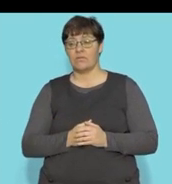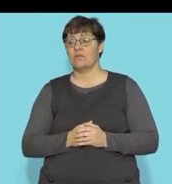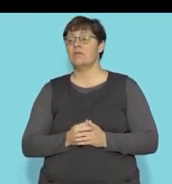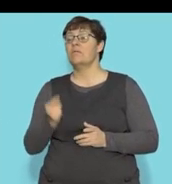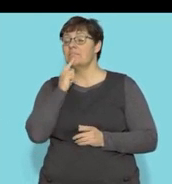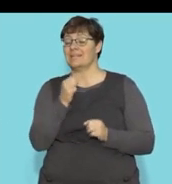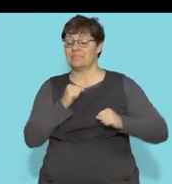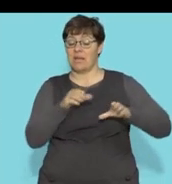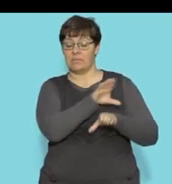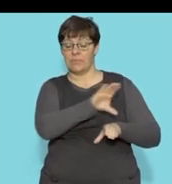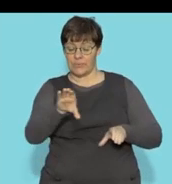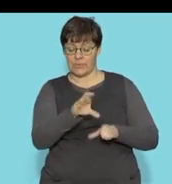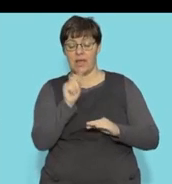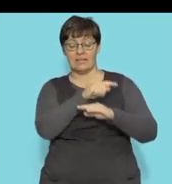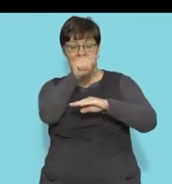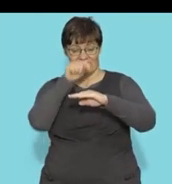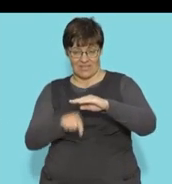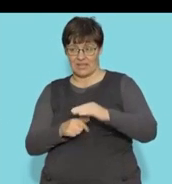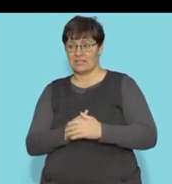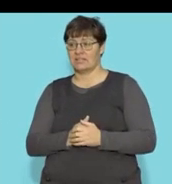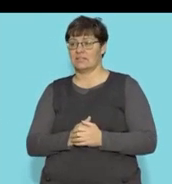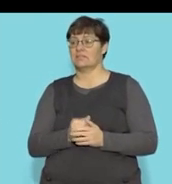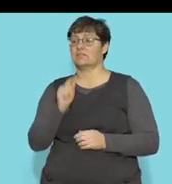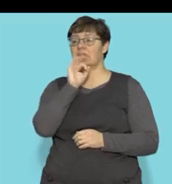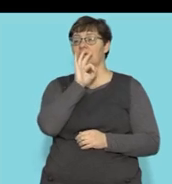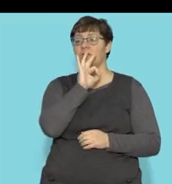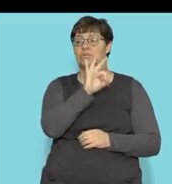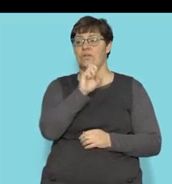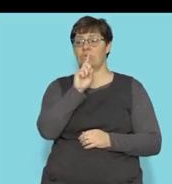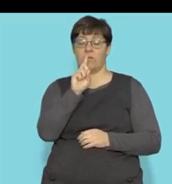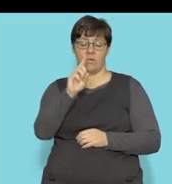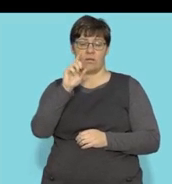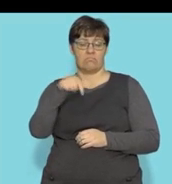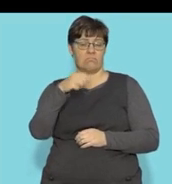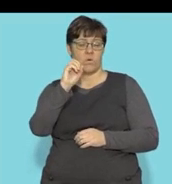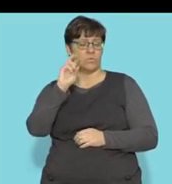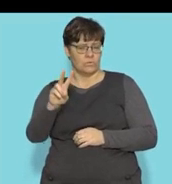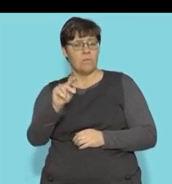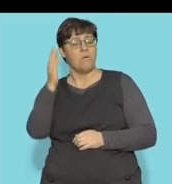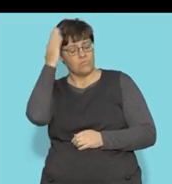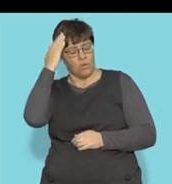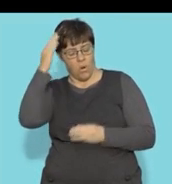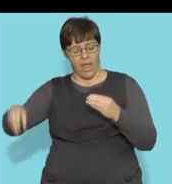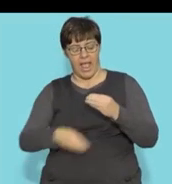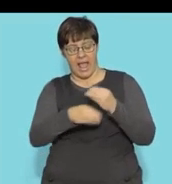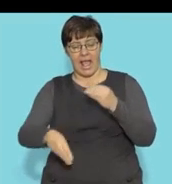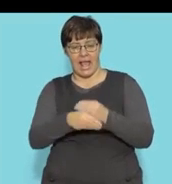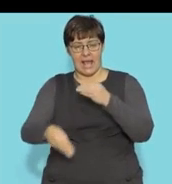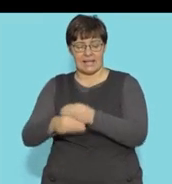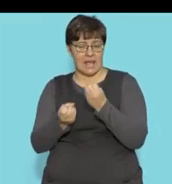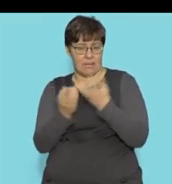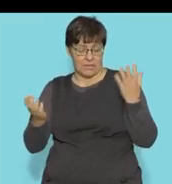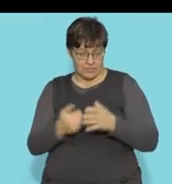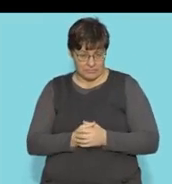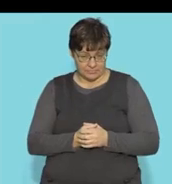empty space and I'm going to divide it by one of the cans, because then I can see how many more cans